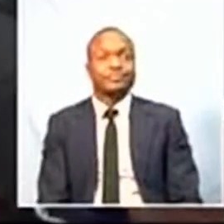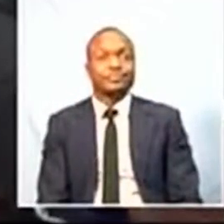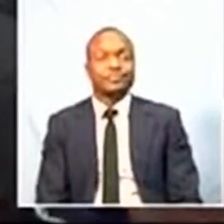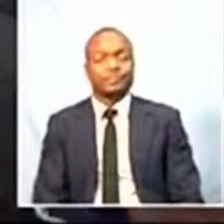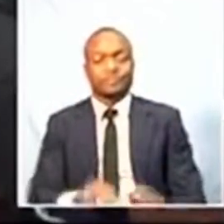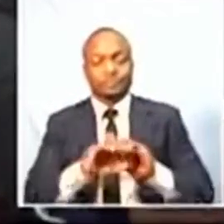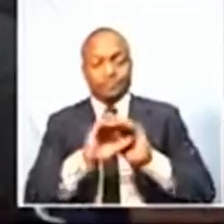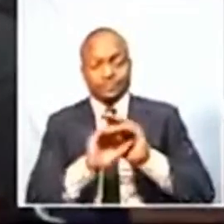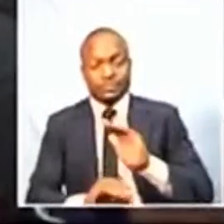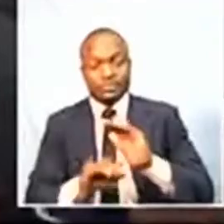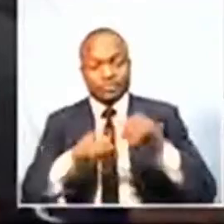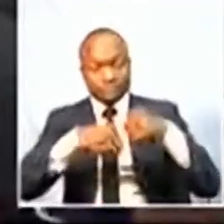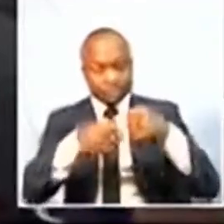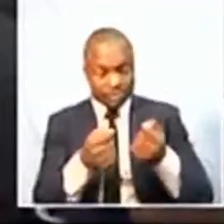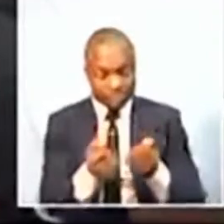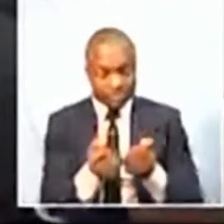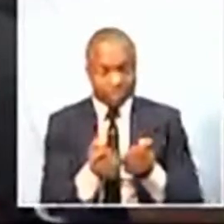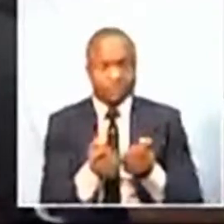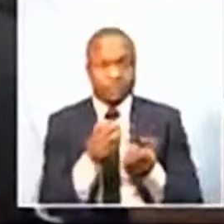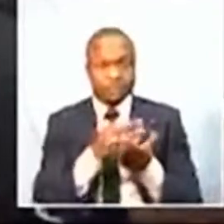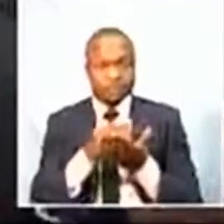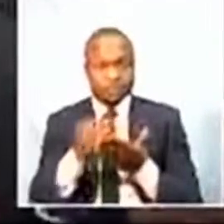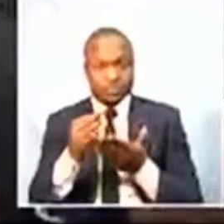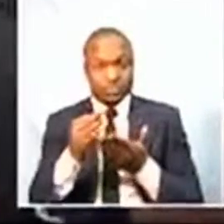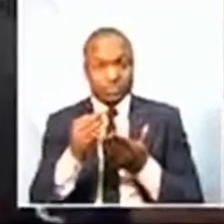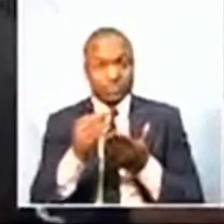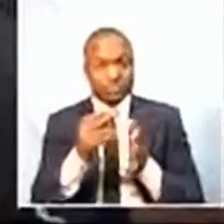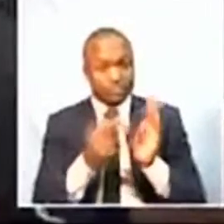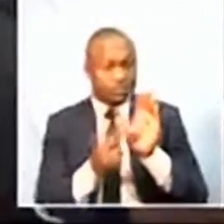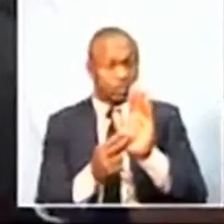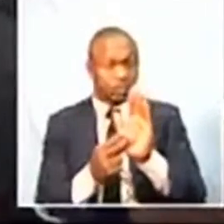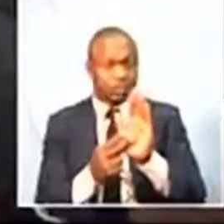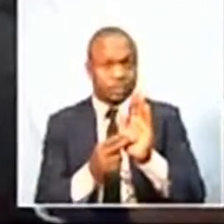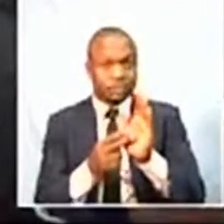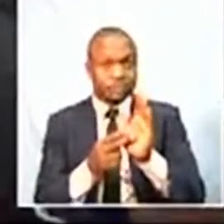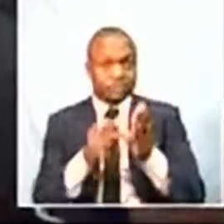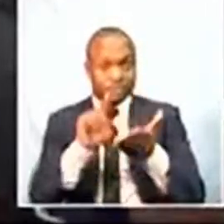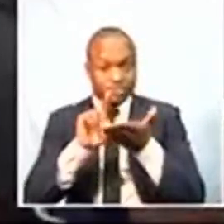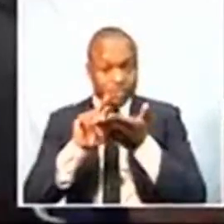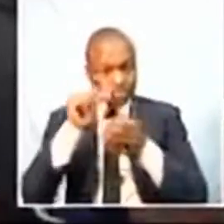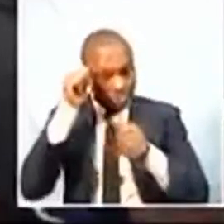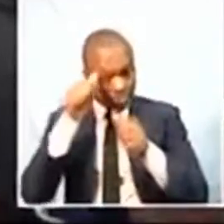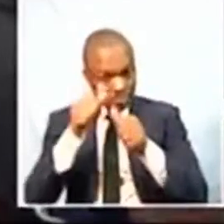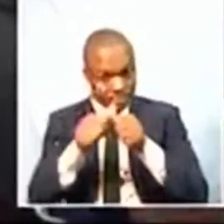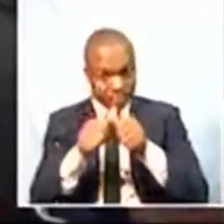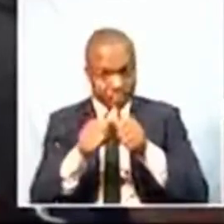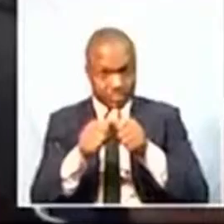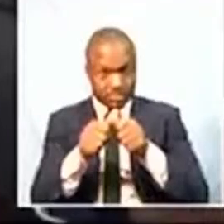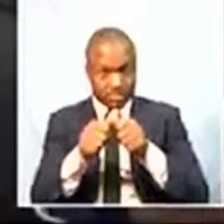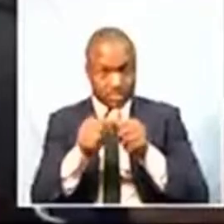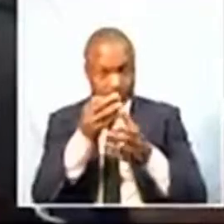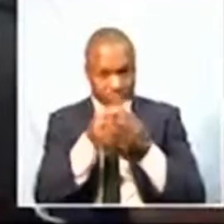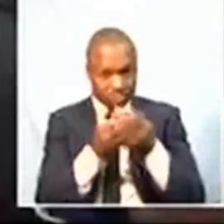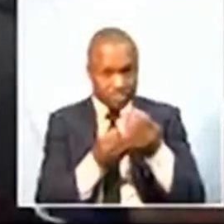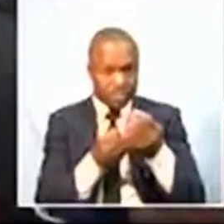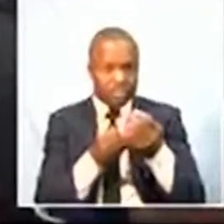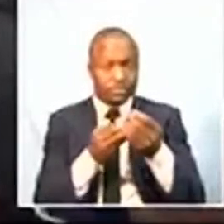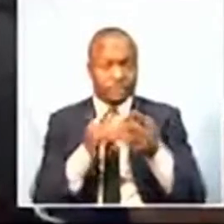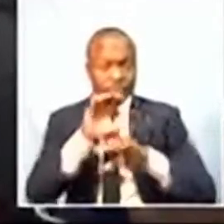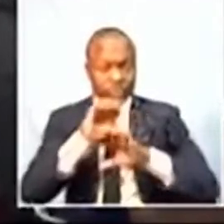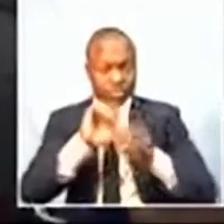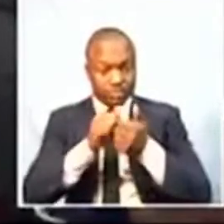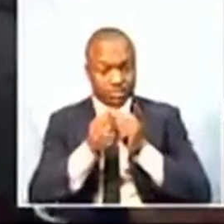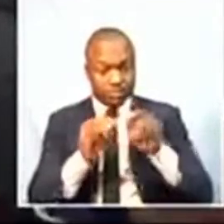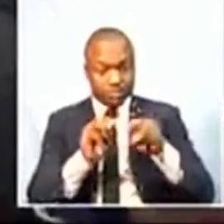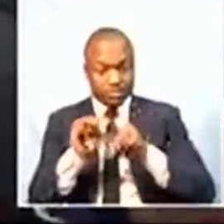Under this section, we have 1, failure to avail loan agreements. Cause of query,